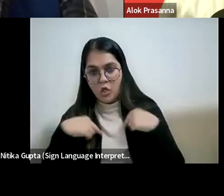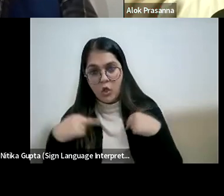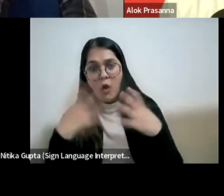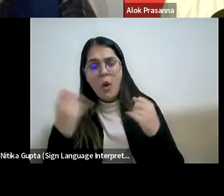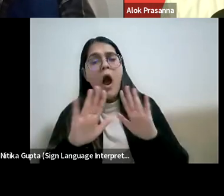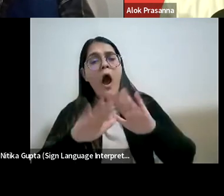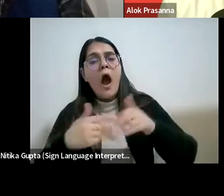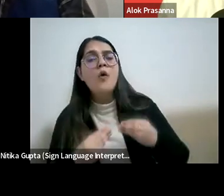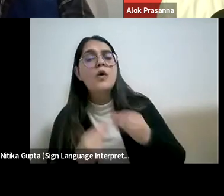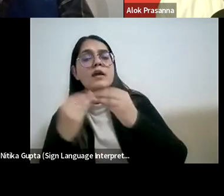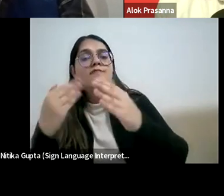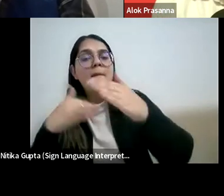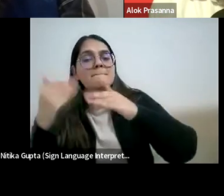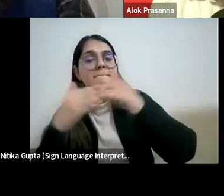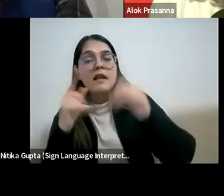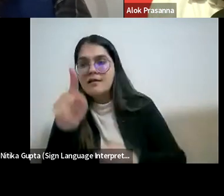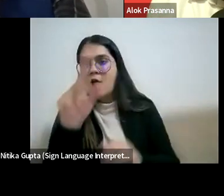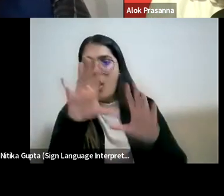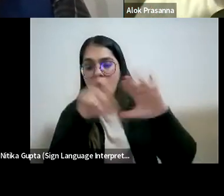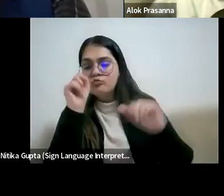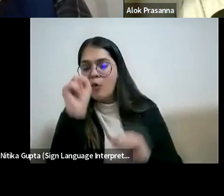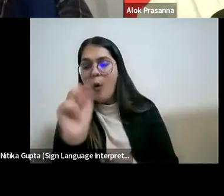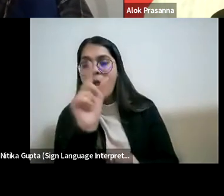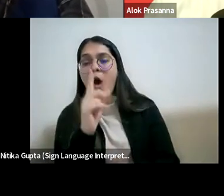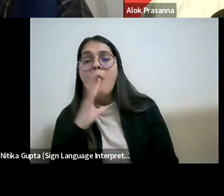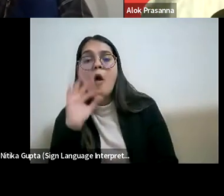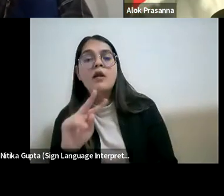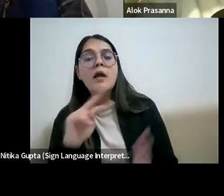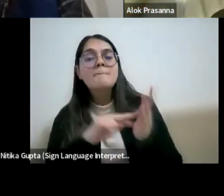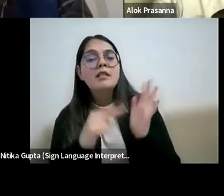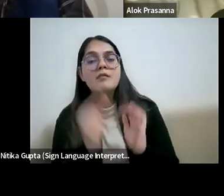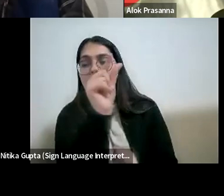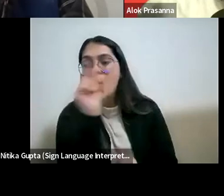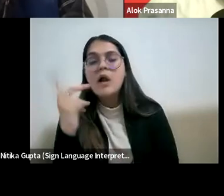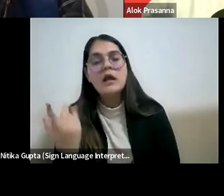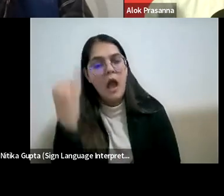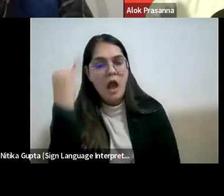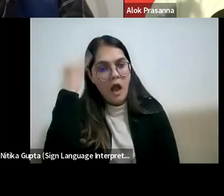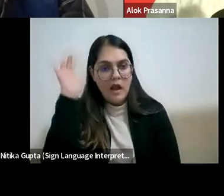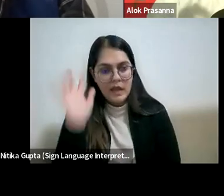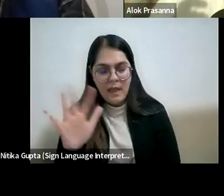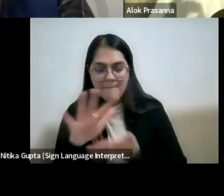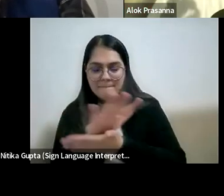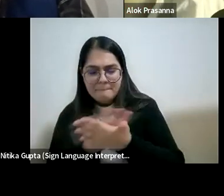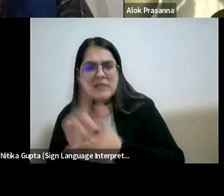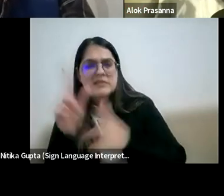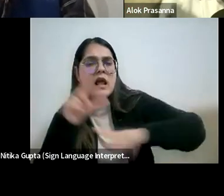contribute to this, building this vocabulary of this constitution? That the ideas are there, maybe a basic language is there, but